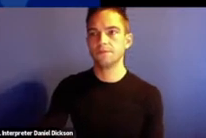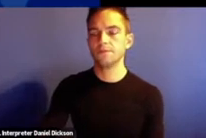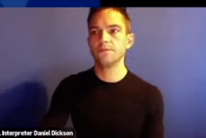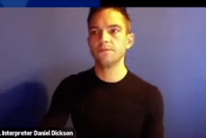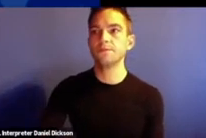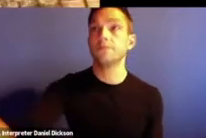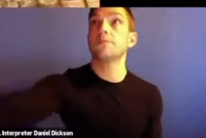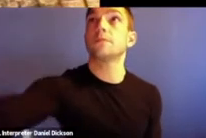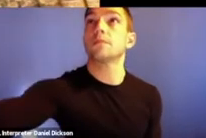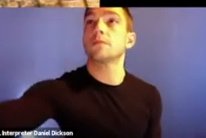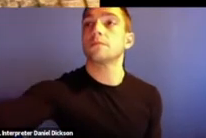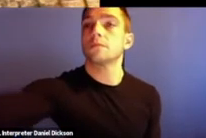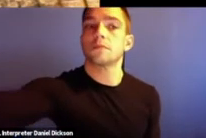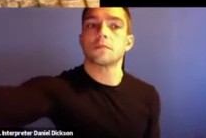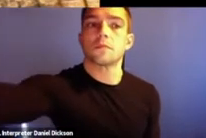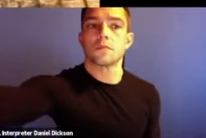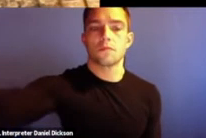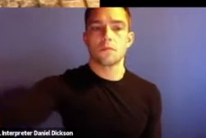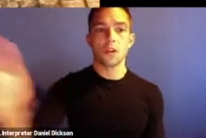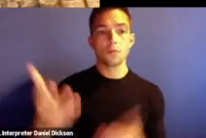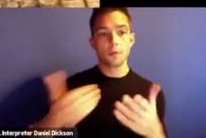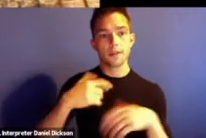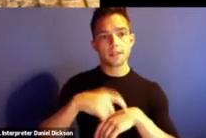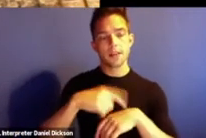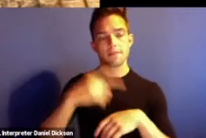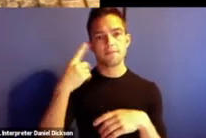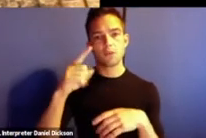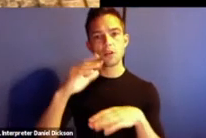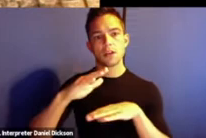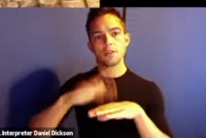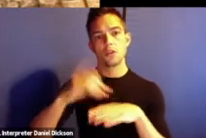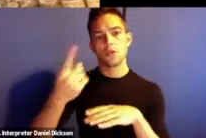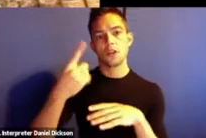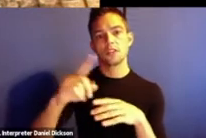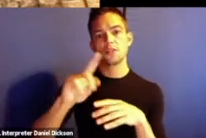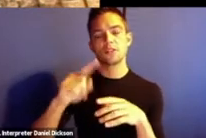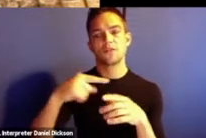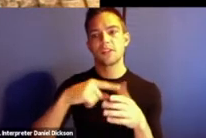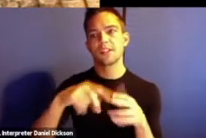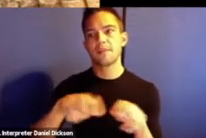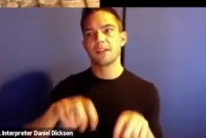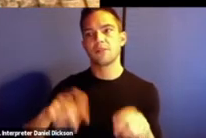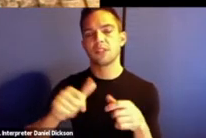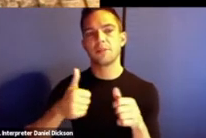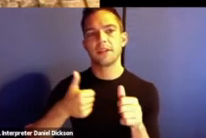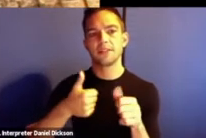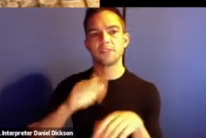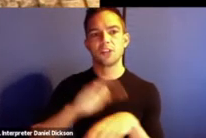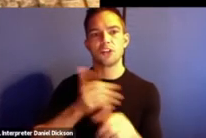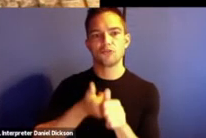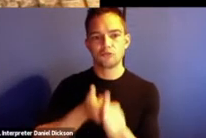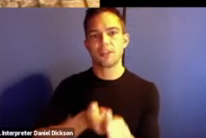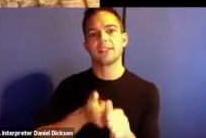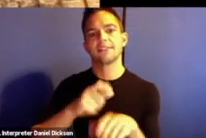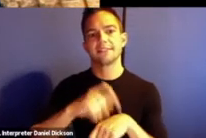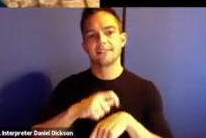So I think that we probably have time for one question with this panel, because we're sort of being kept on track. So I